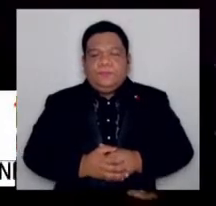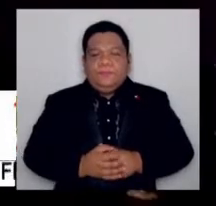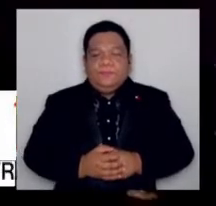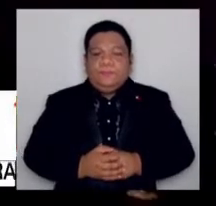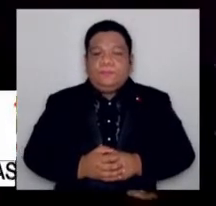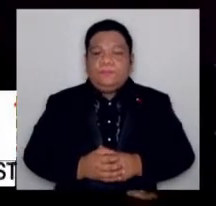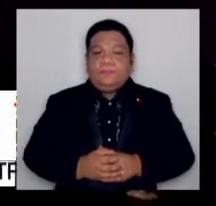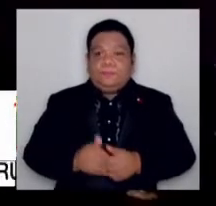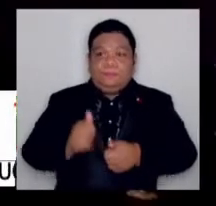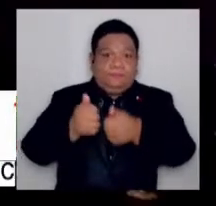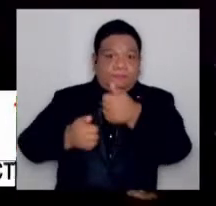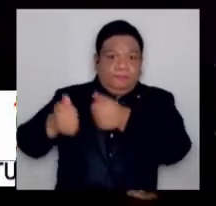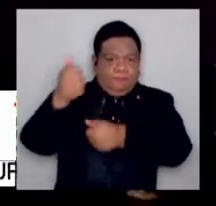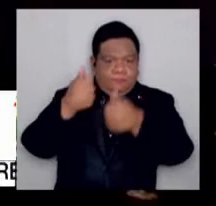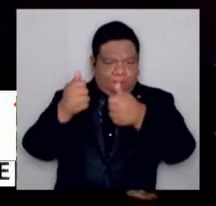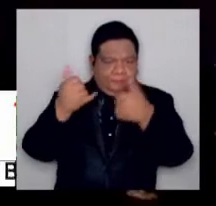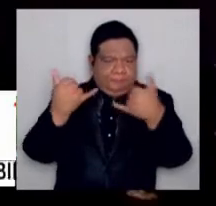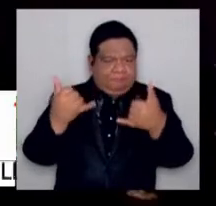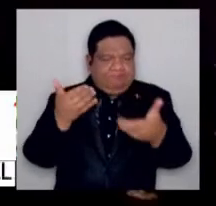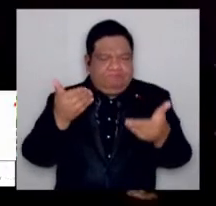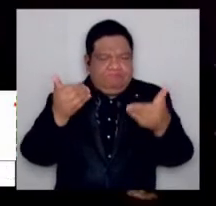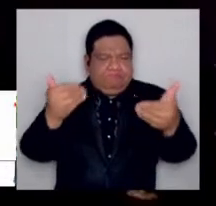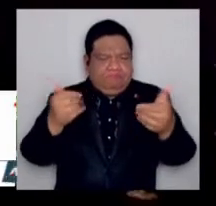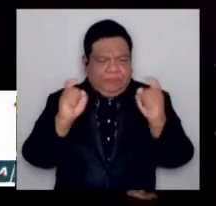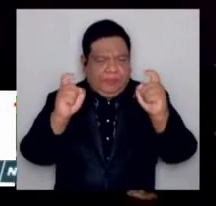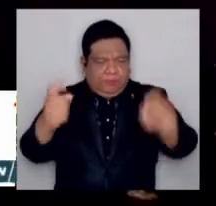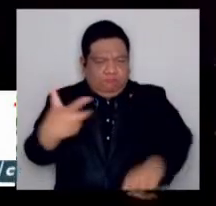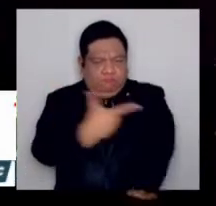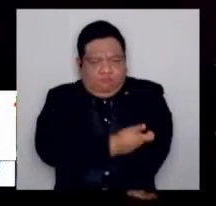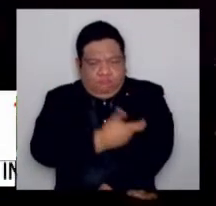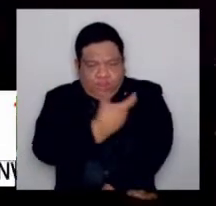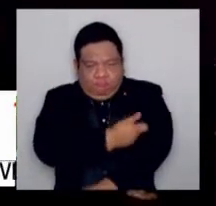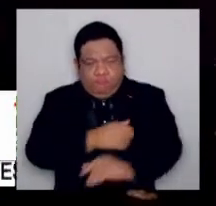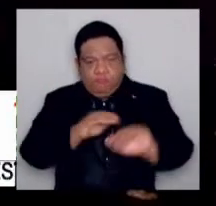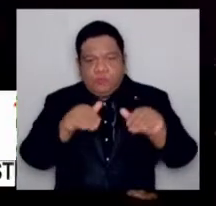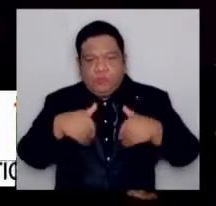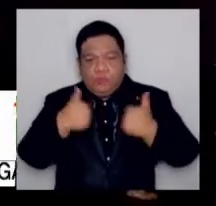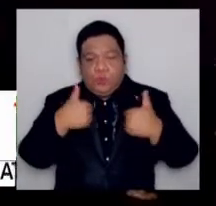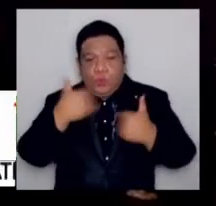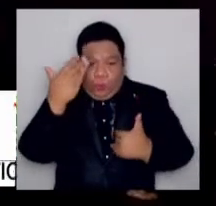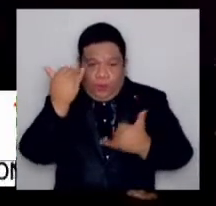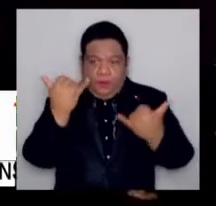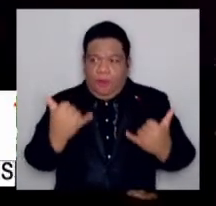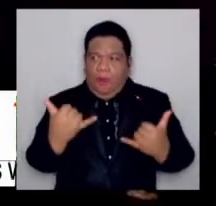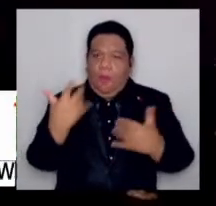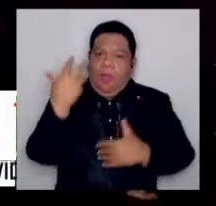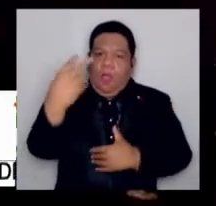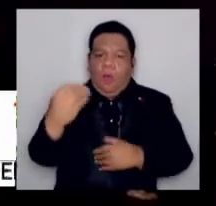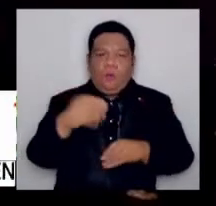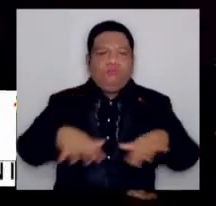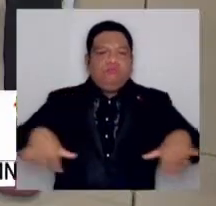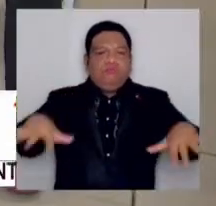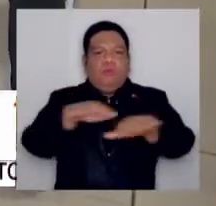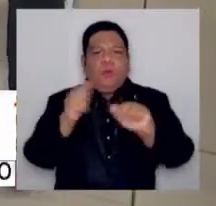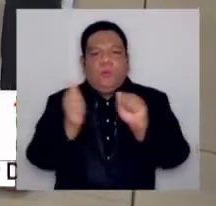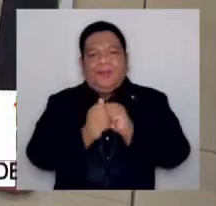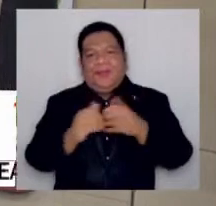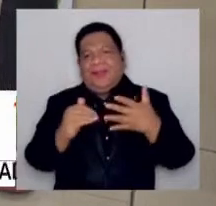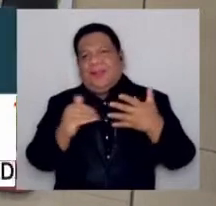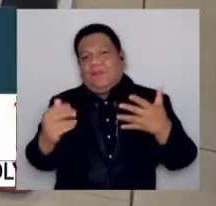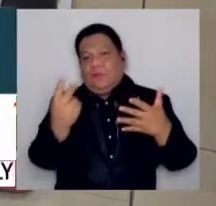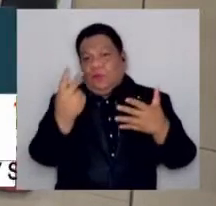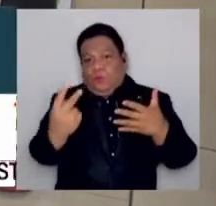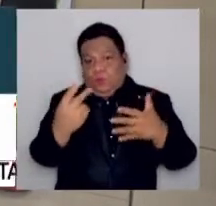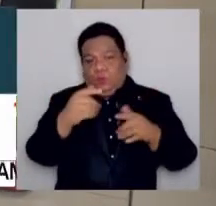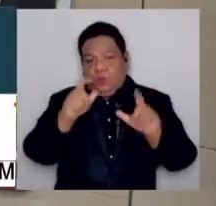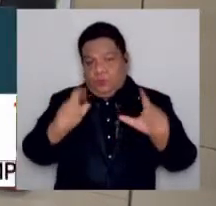Officials are ramping up the COVID-19 vaccinations of minors now that they're allowed out in areas under alert level 2. In the city